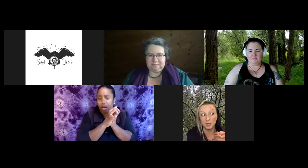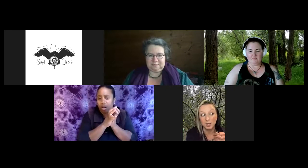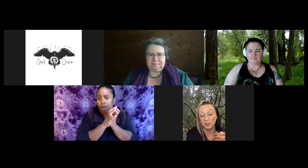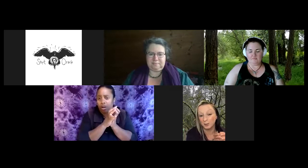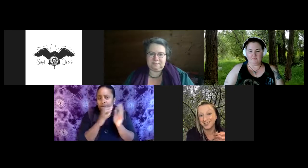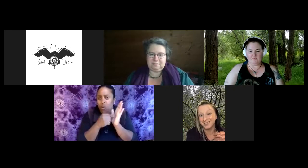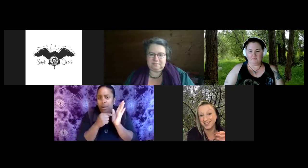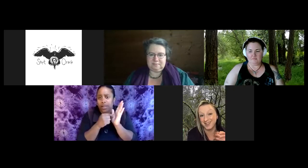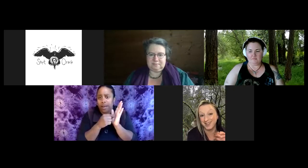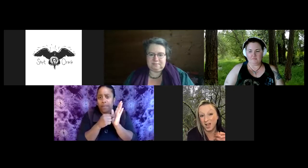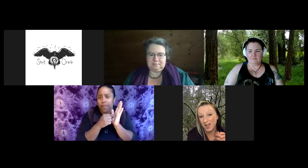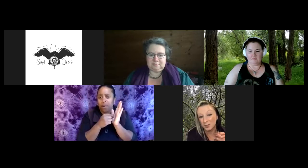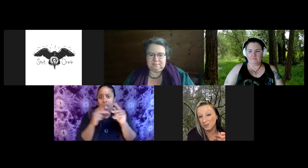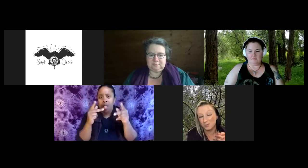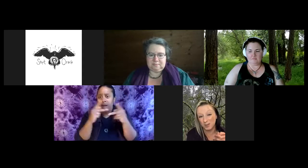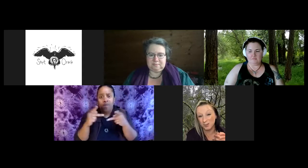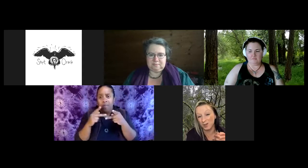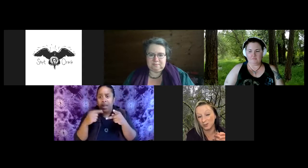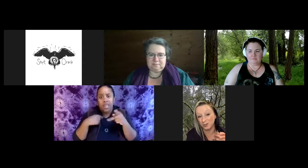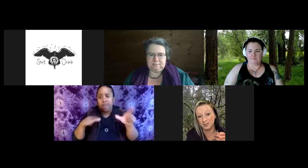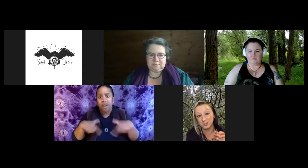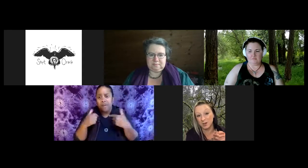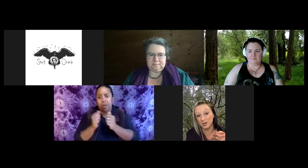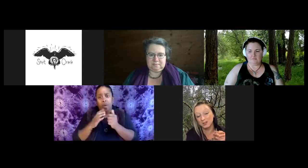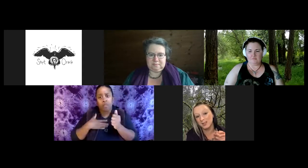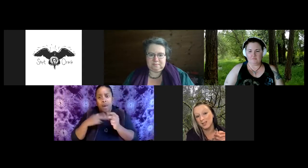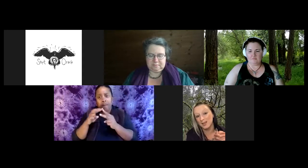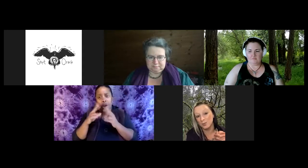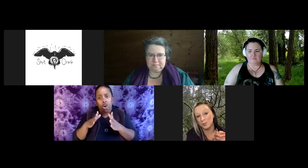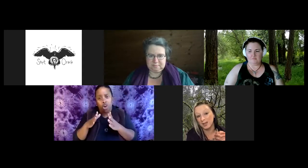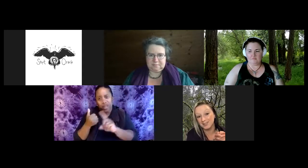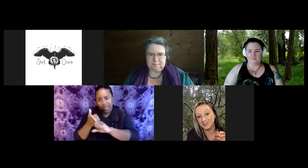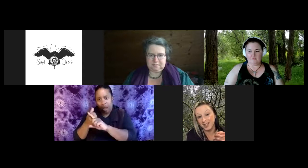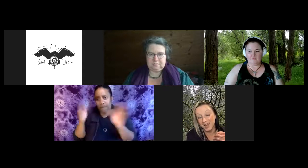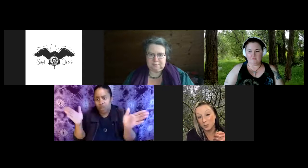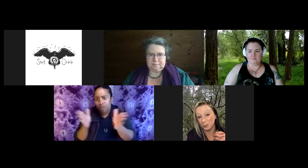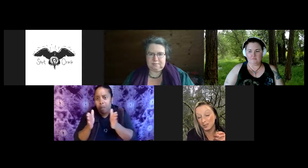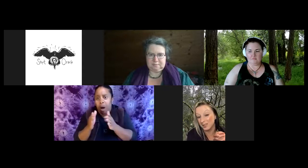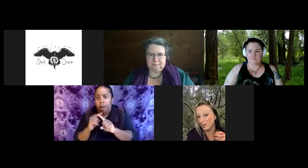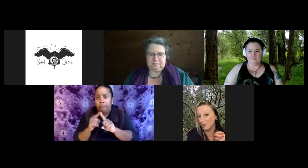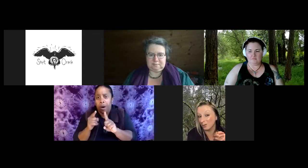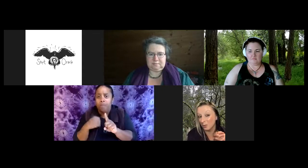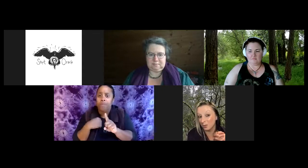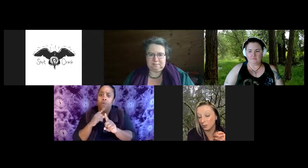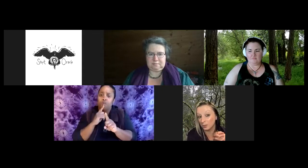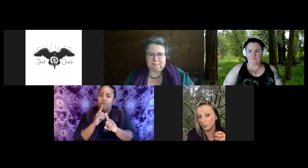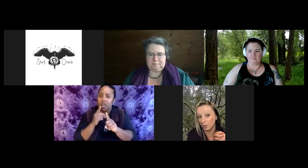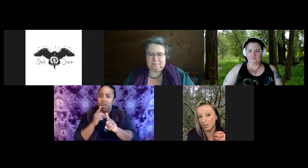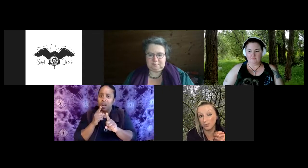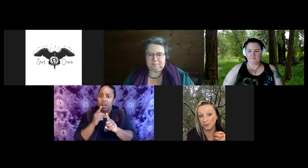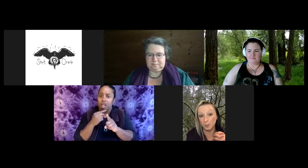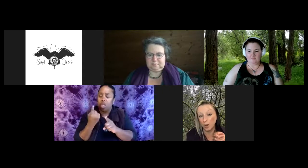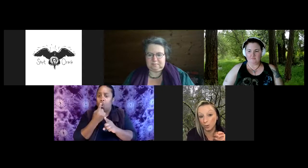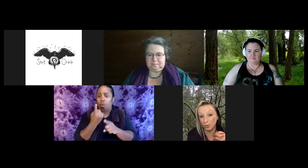mean, the place that I'm living with my partner is small, but I'm really the only one who's